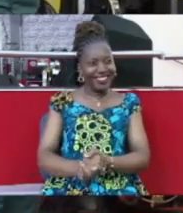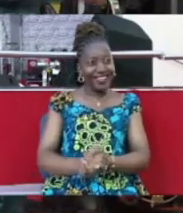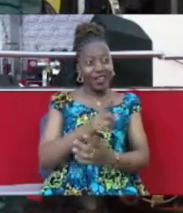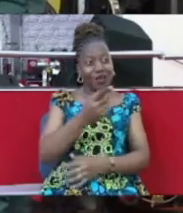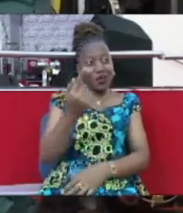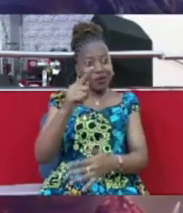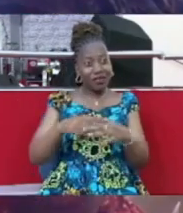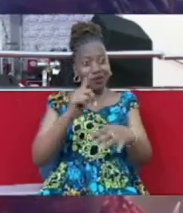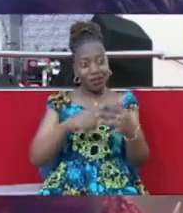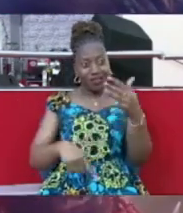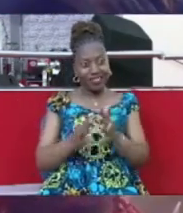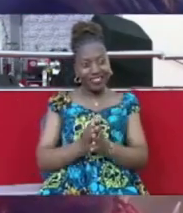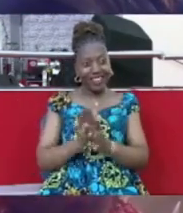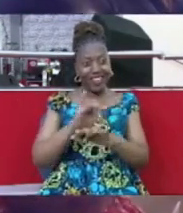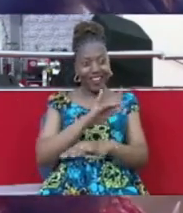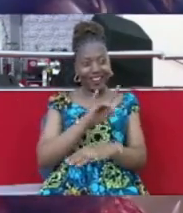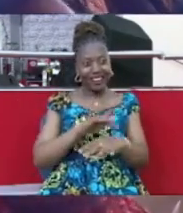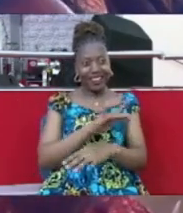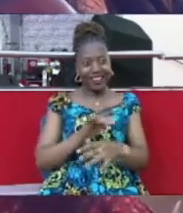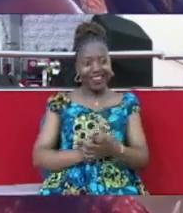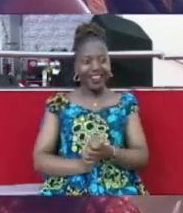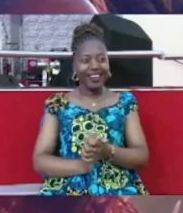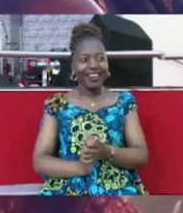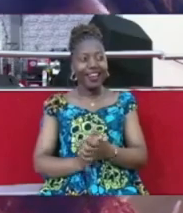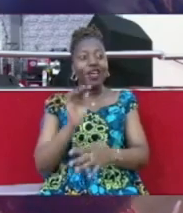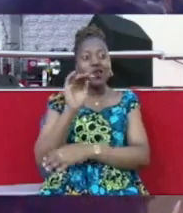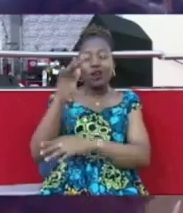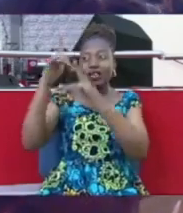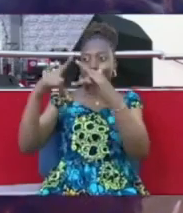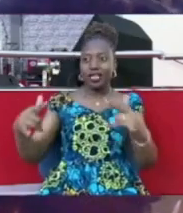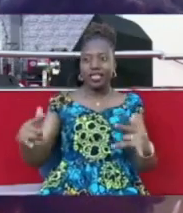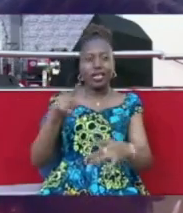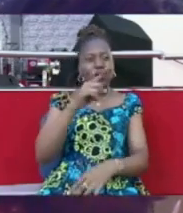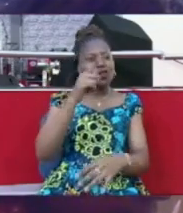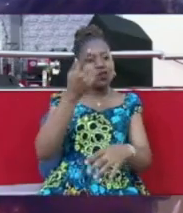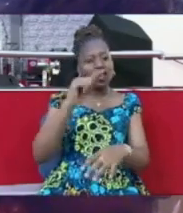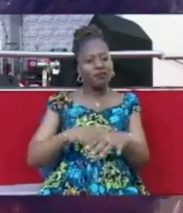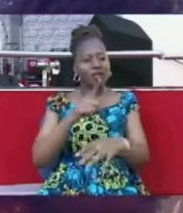ask them, what time did you come? In the tent, ask your neighbor, what time did you come?